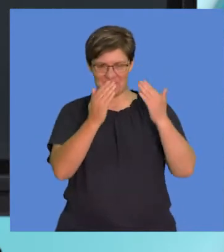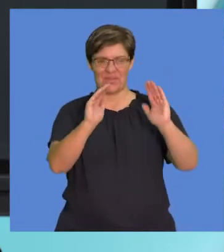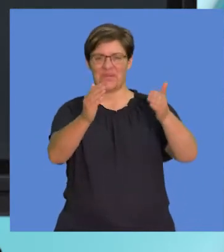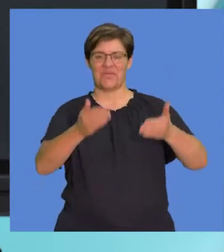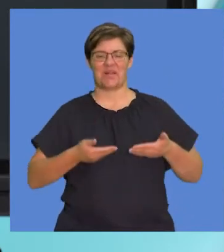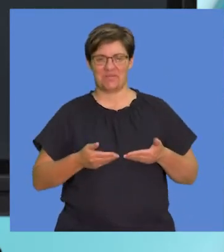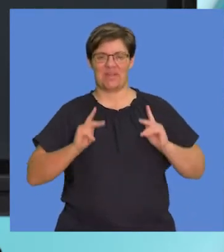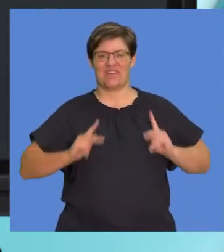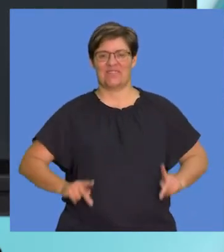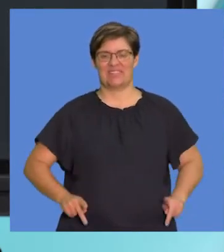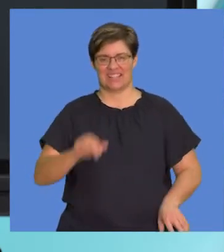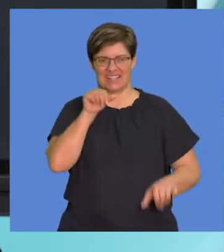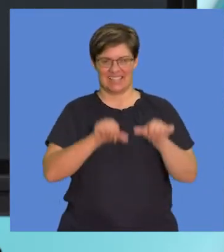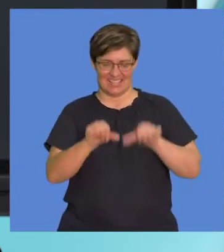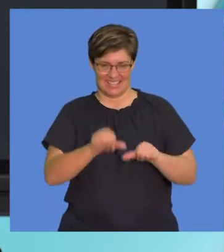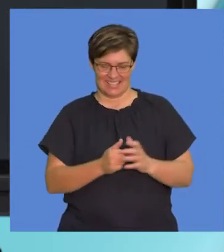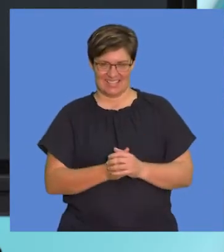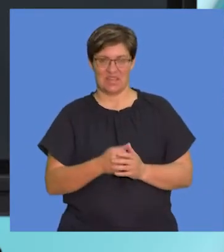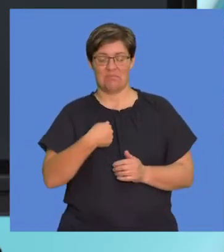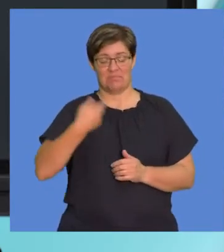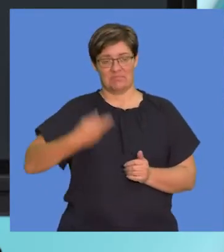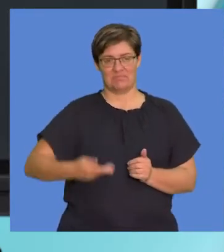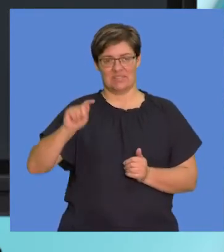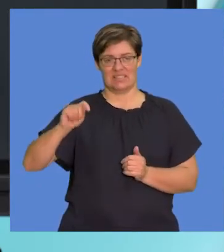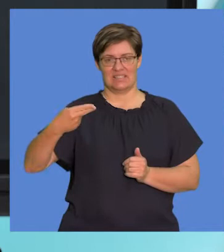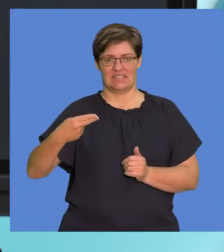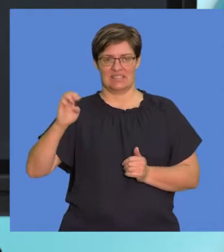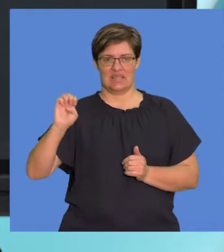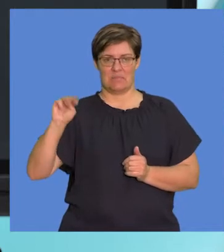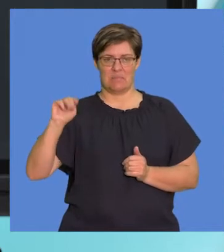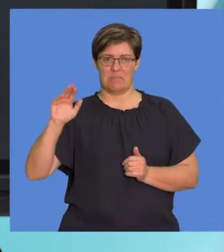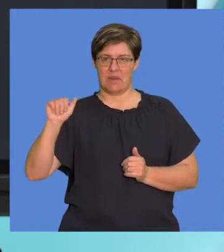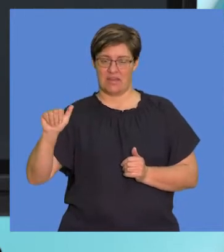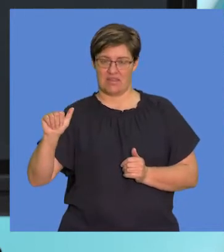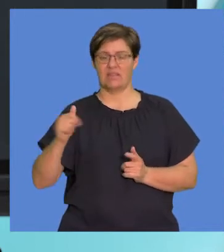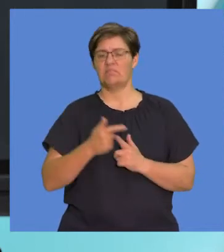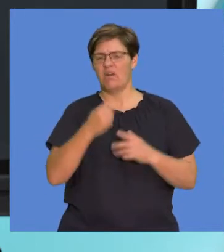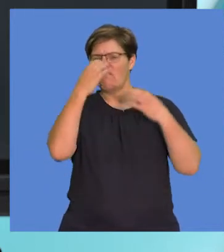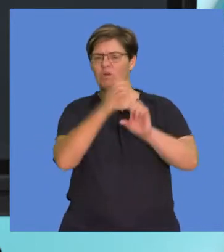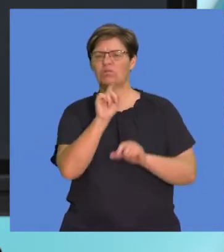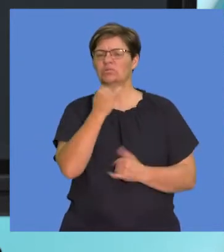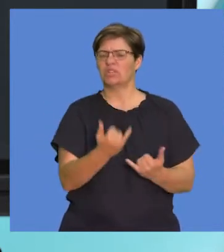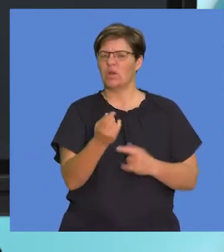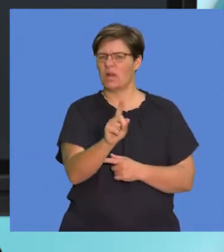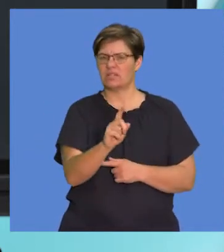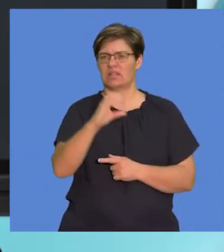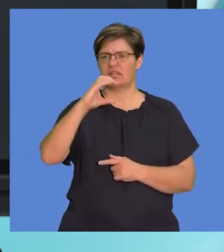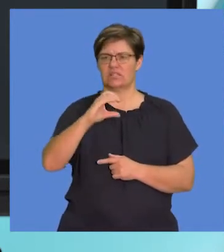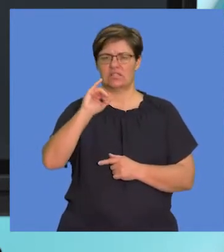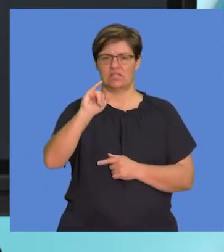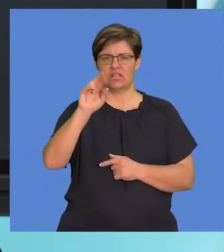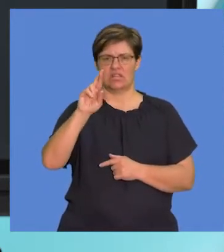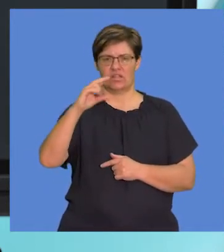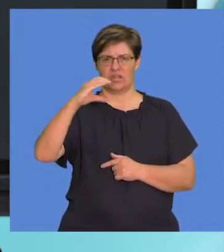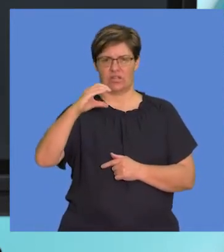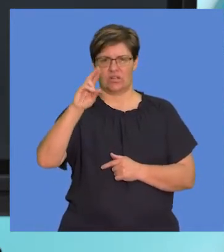welcome to our physical sciences session. My name is Themba Ncube. Today we are focusing our attention on solving circuit problems.